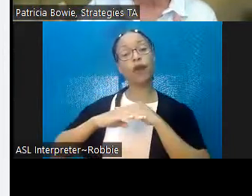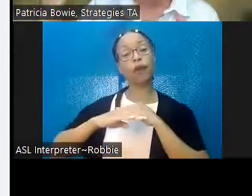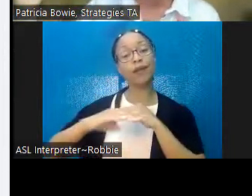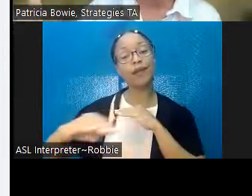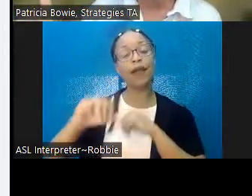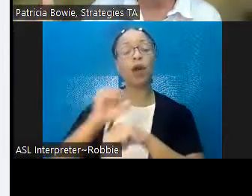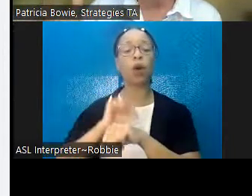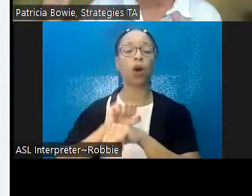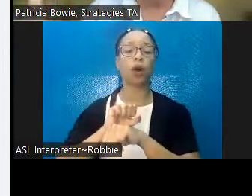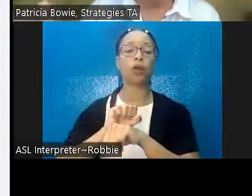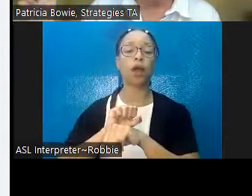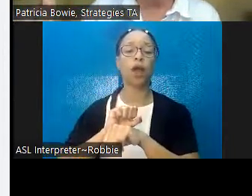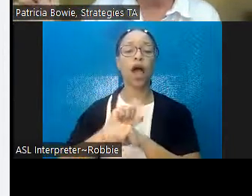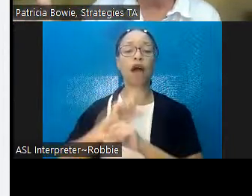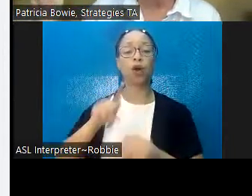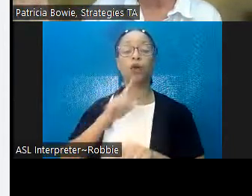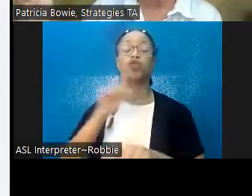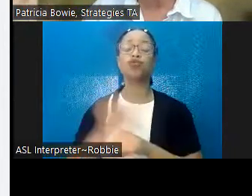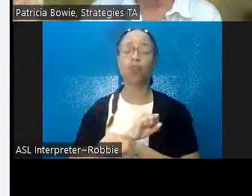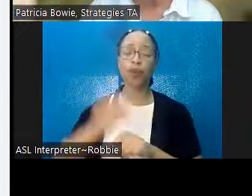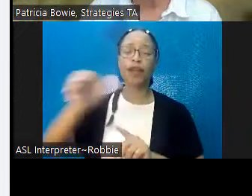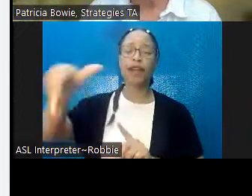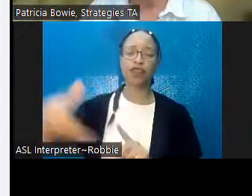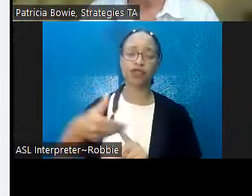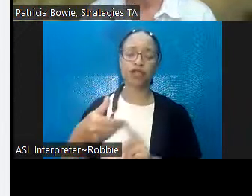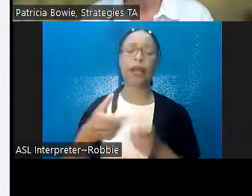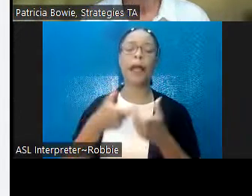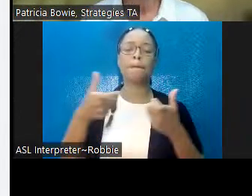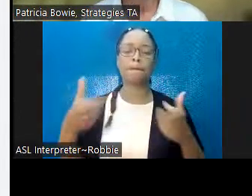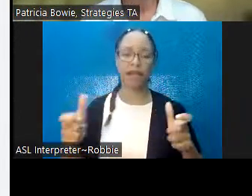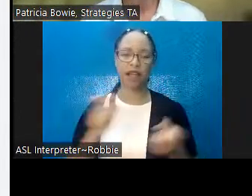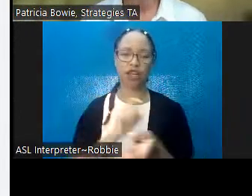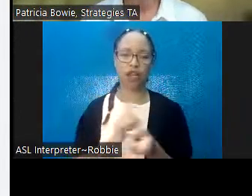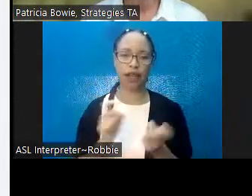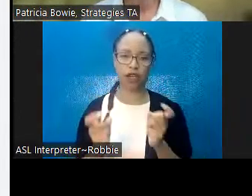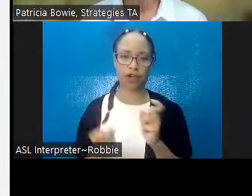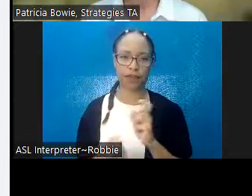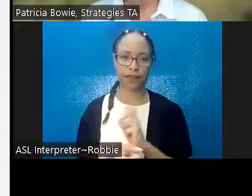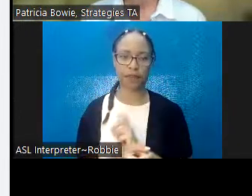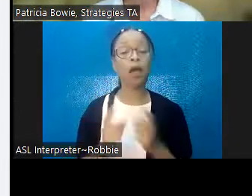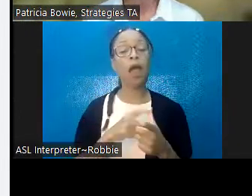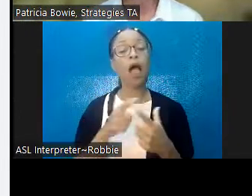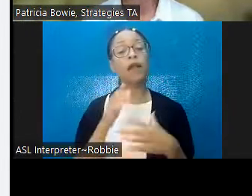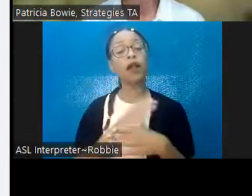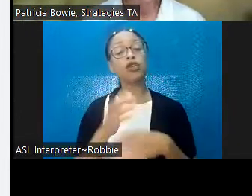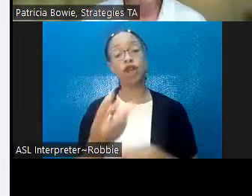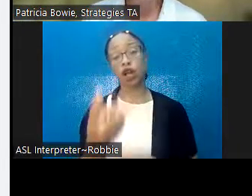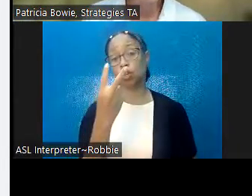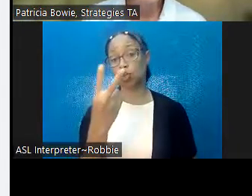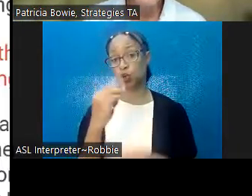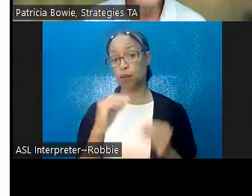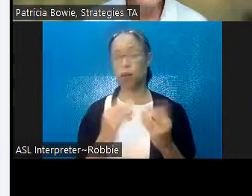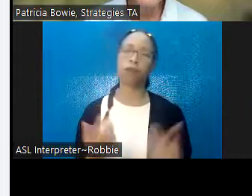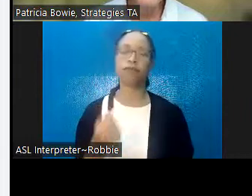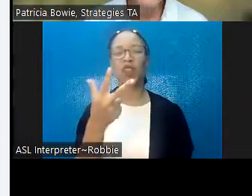as we move towards truly introducing large scale change? And then I'll just share 2 more or 3